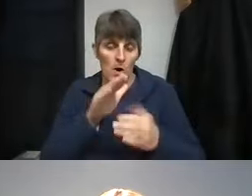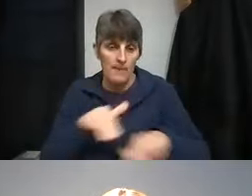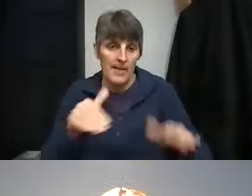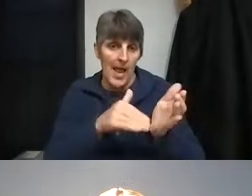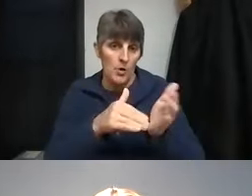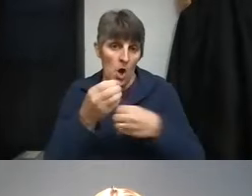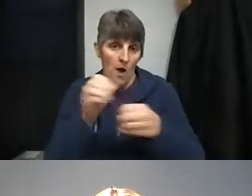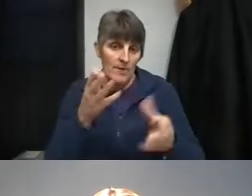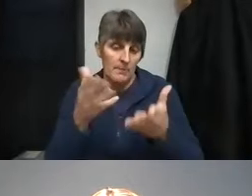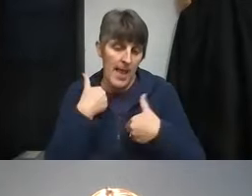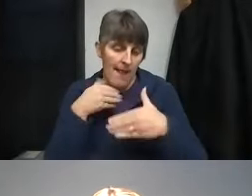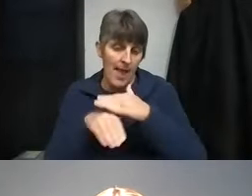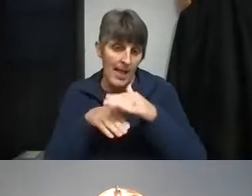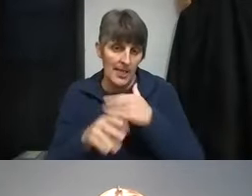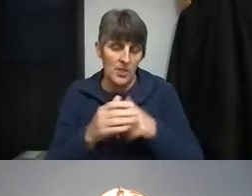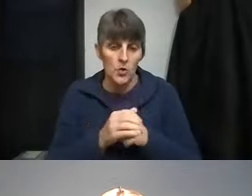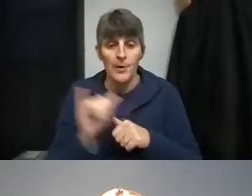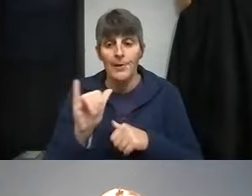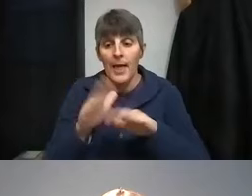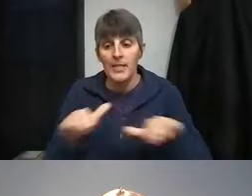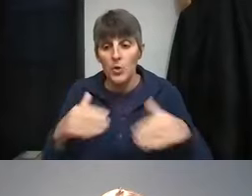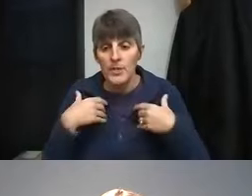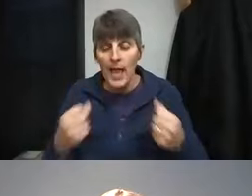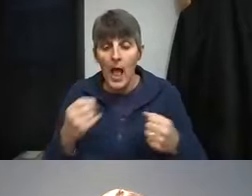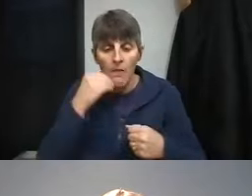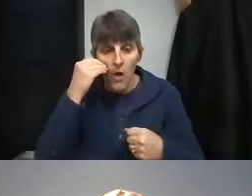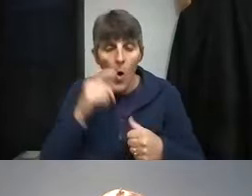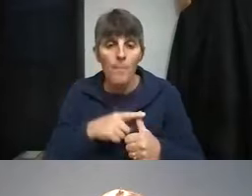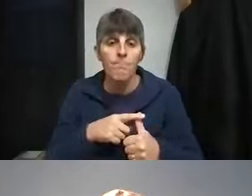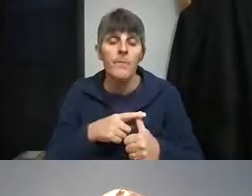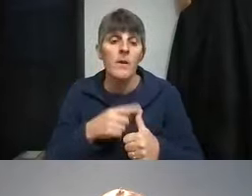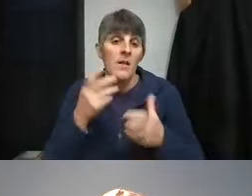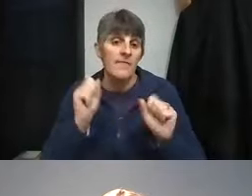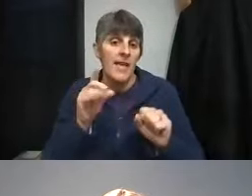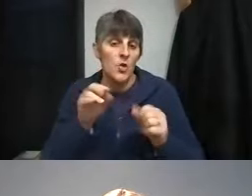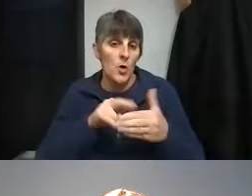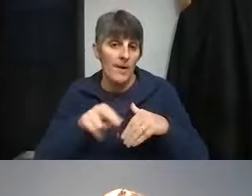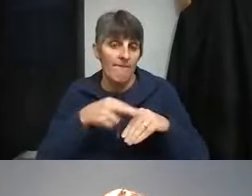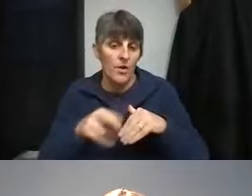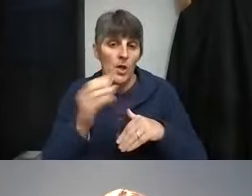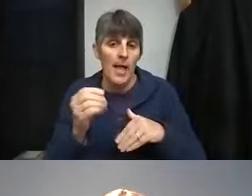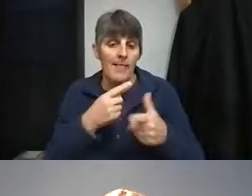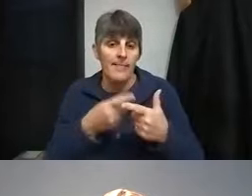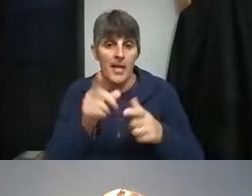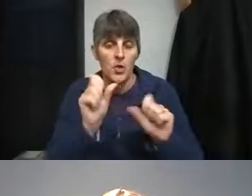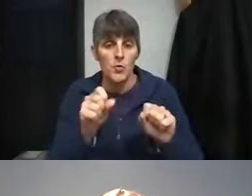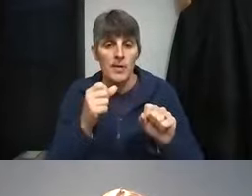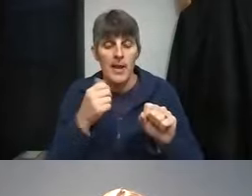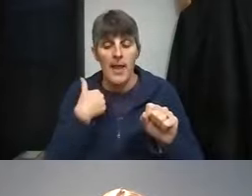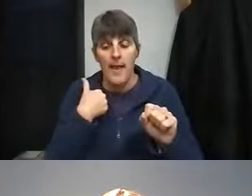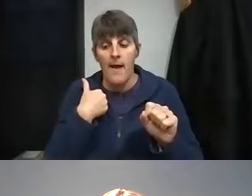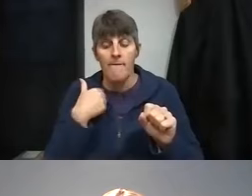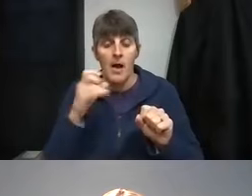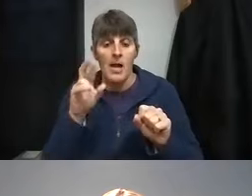may have access to, like Children's Health Home. They can do a referral, and then you can have a